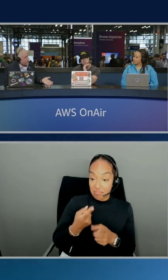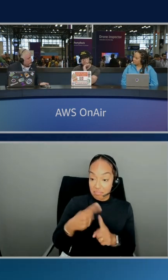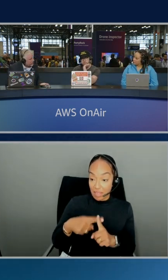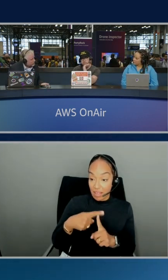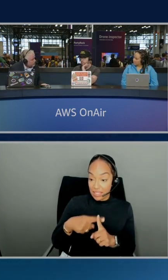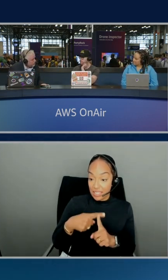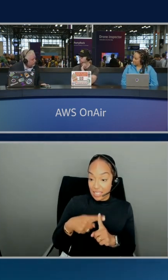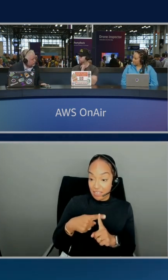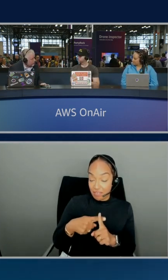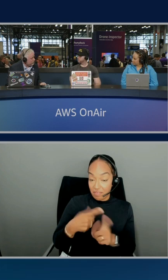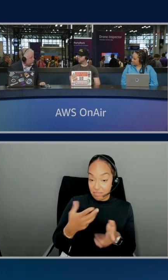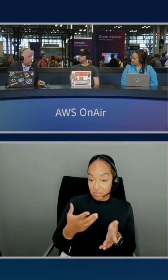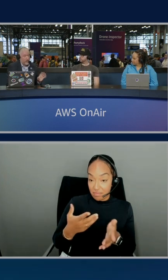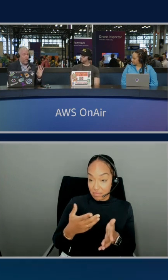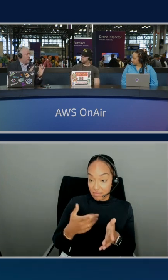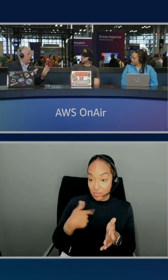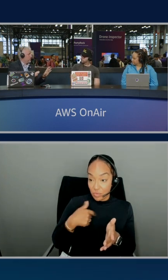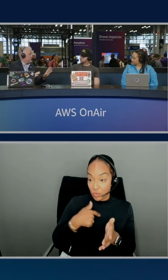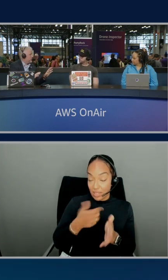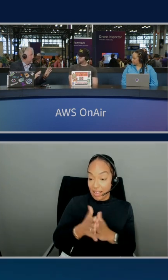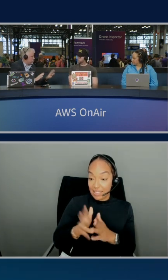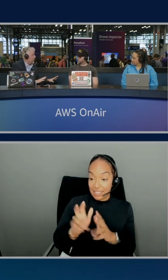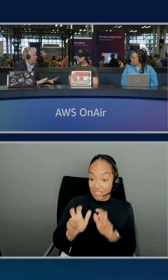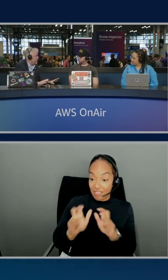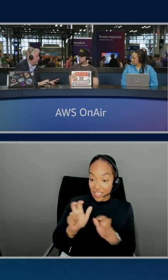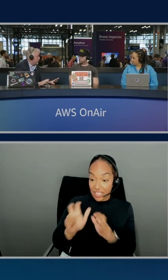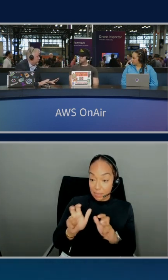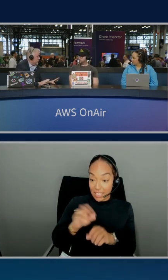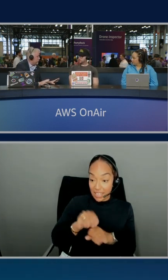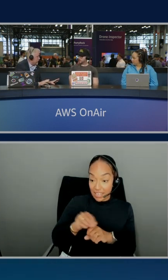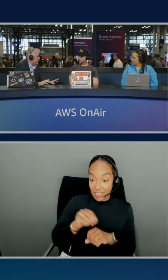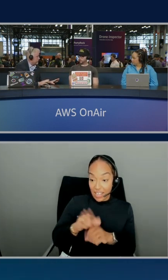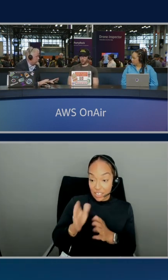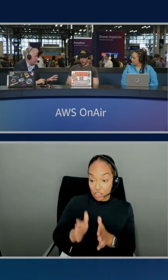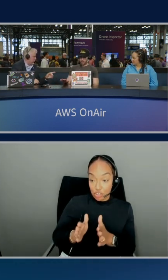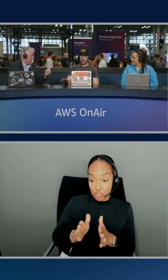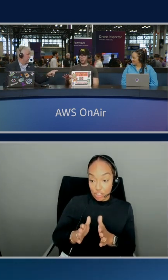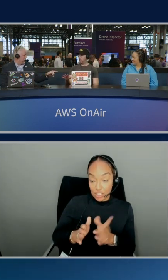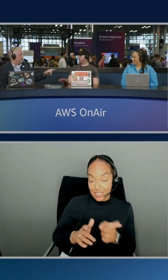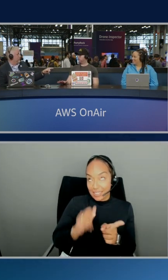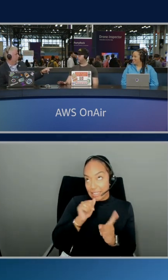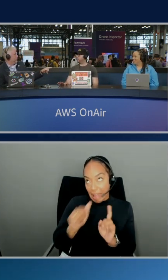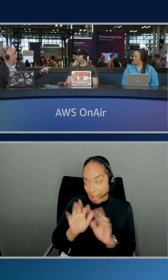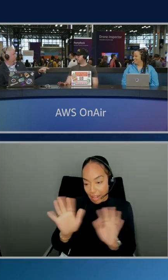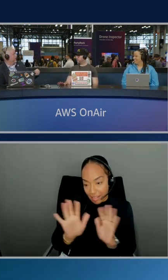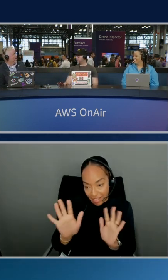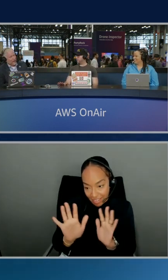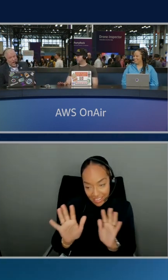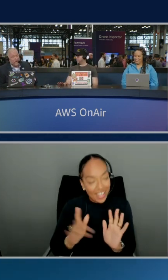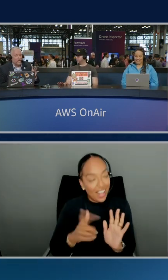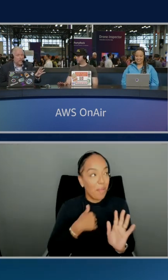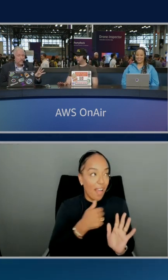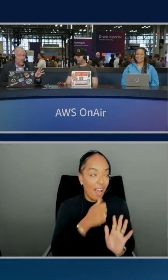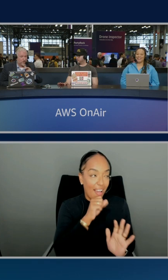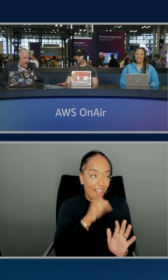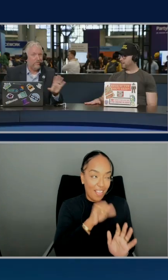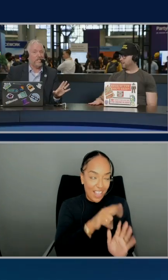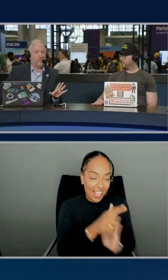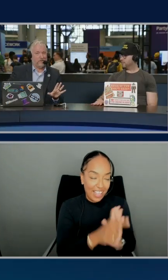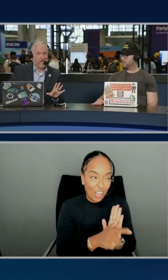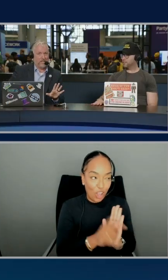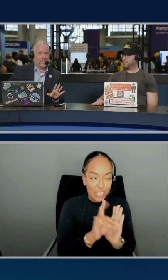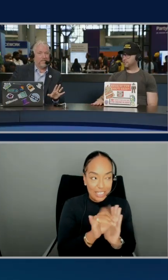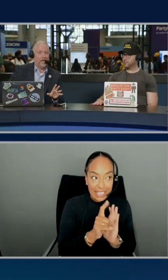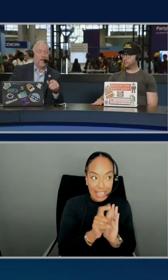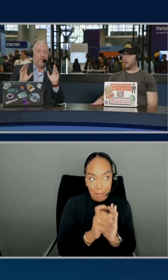usually, we ask an investment advisor. Now, this is not investment advice, just by the way. I love the legal disclaimer. legal That's great. disclaimer, not